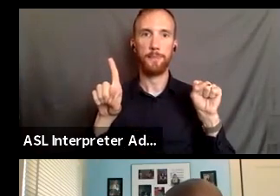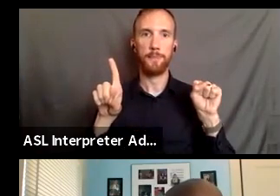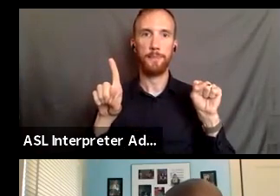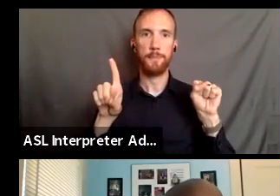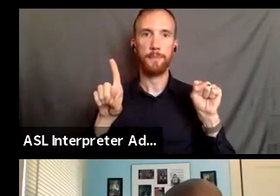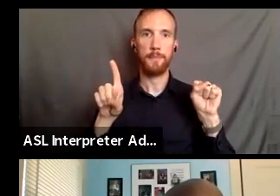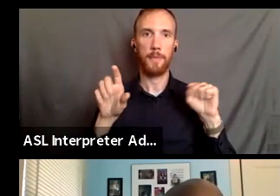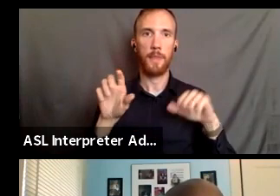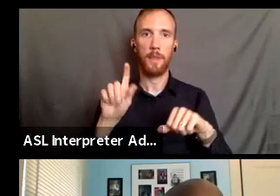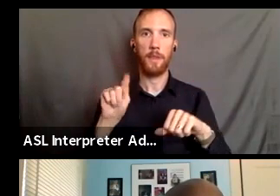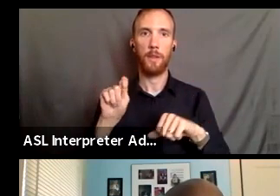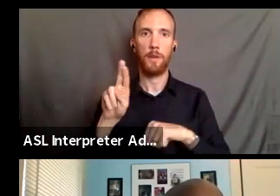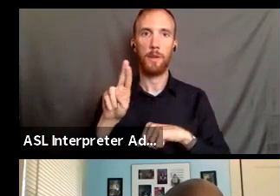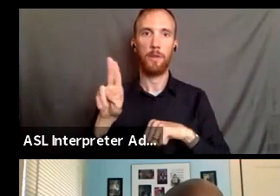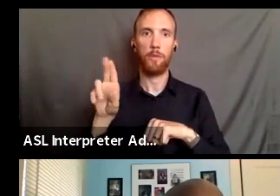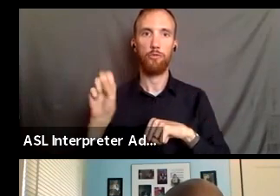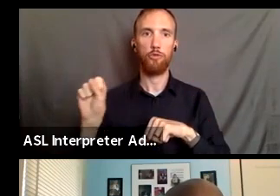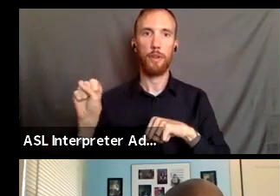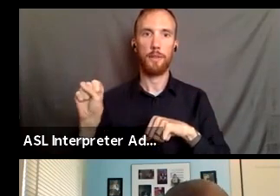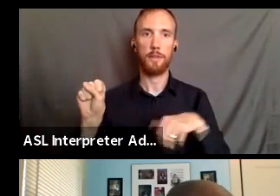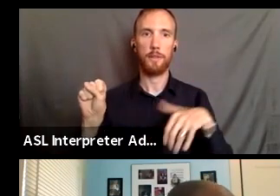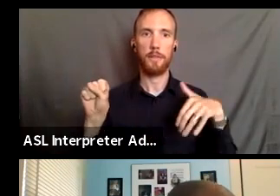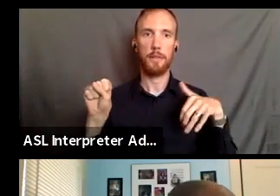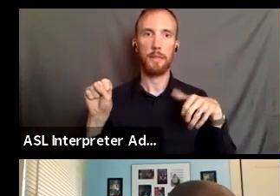member trust yes